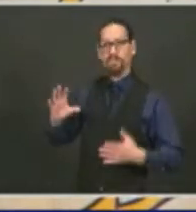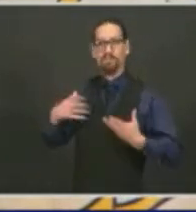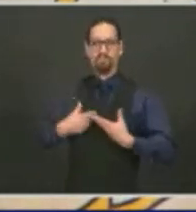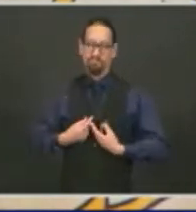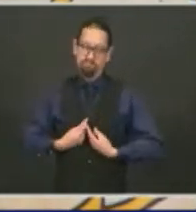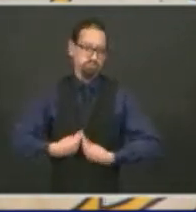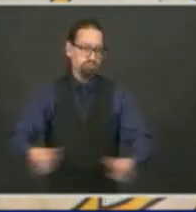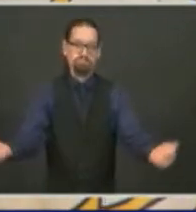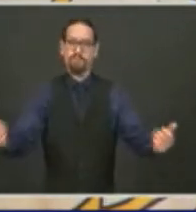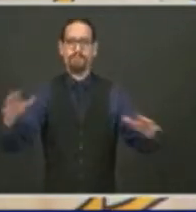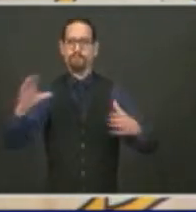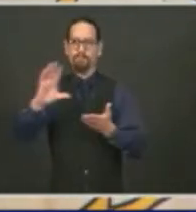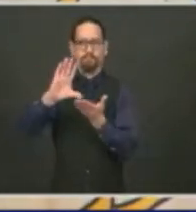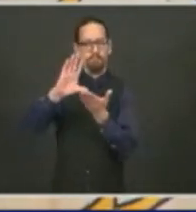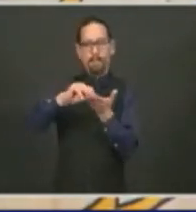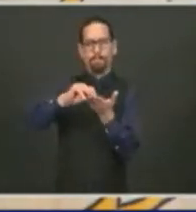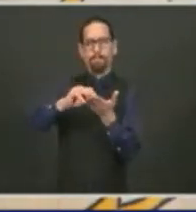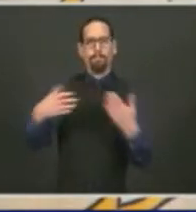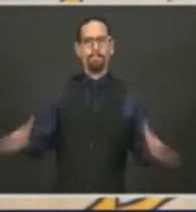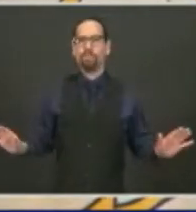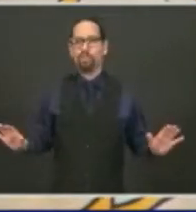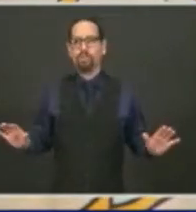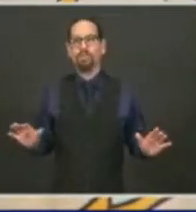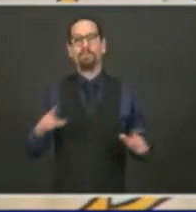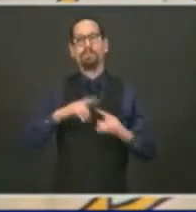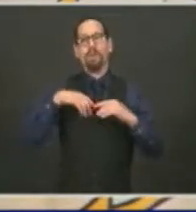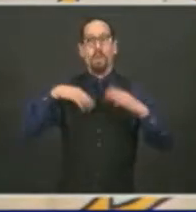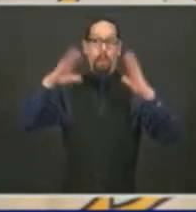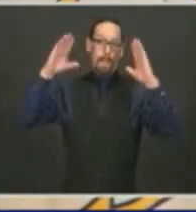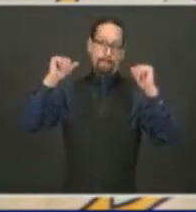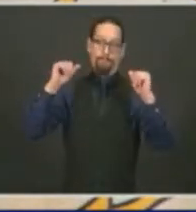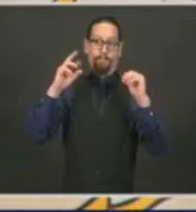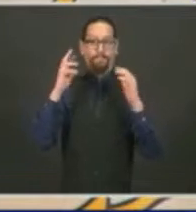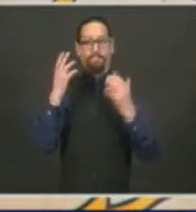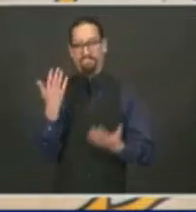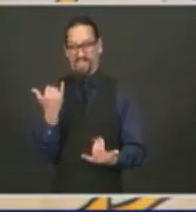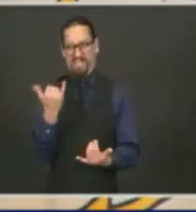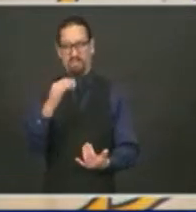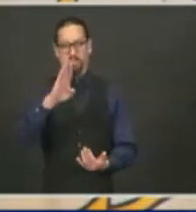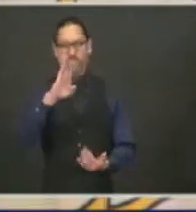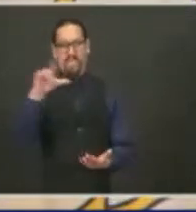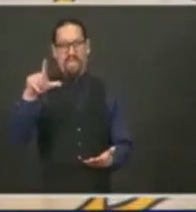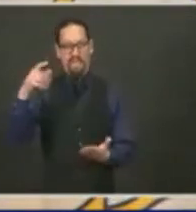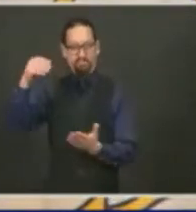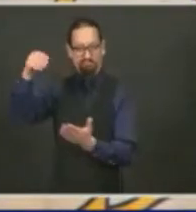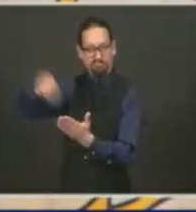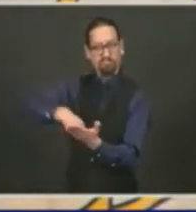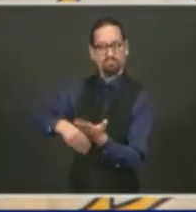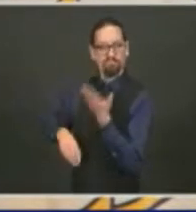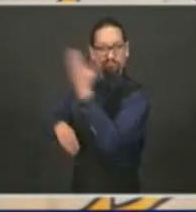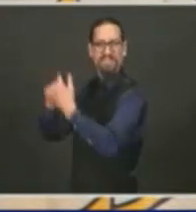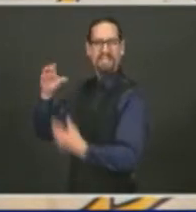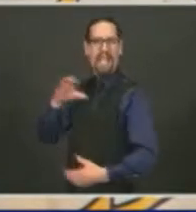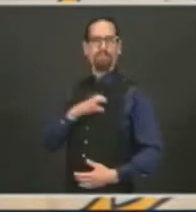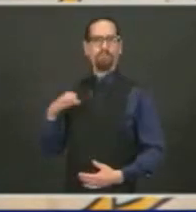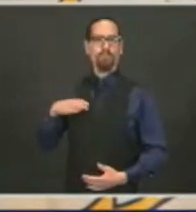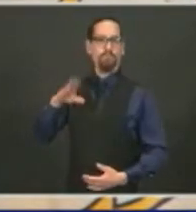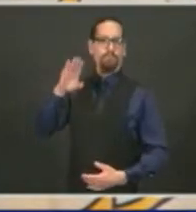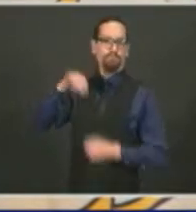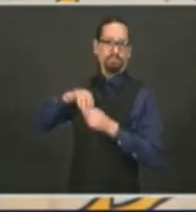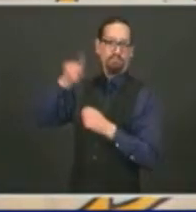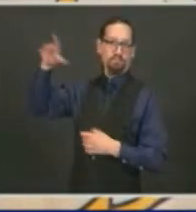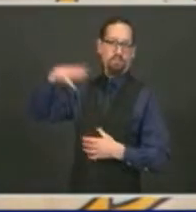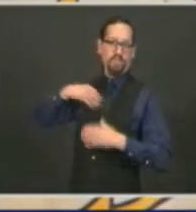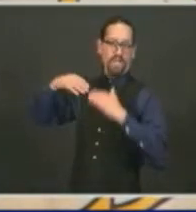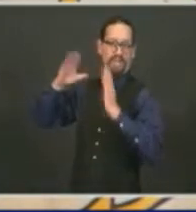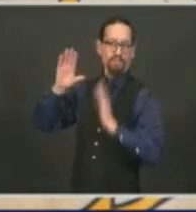is hopefully going to go through the Senate, the United States Senate, the Congress today, there is additional